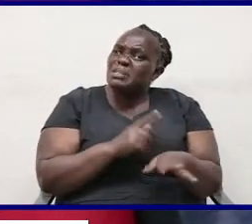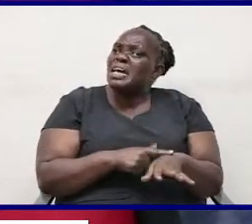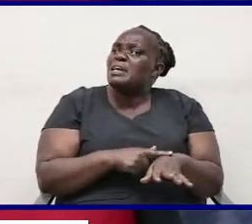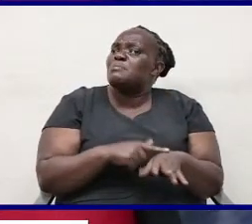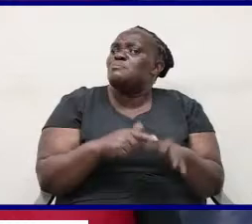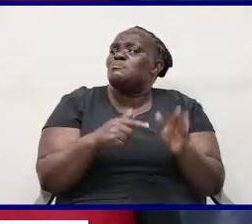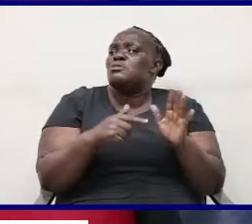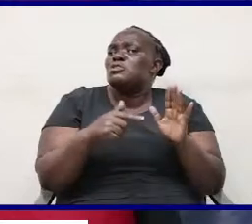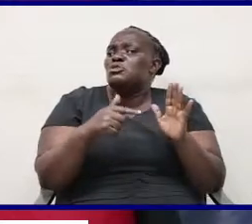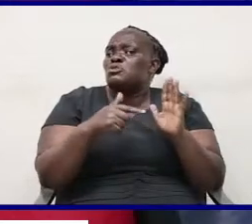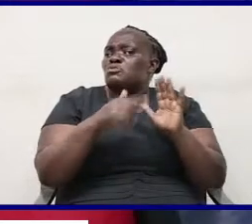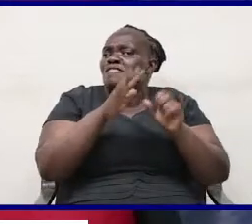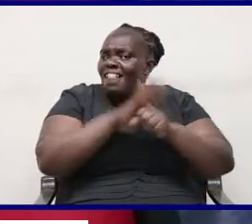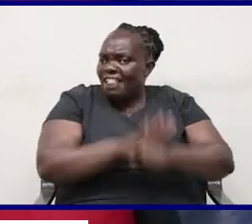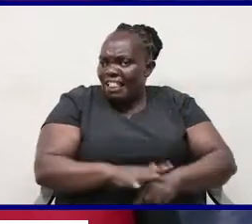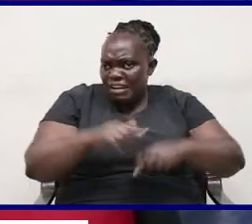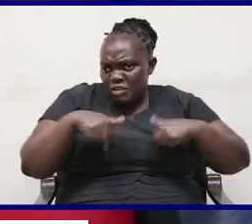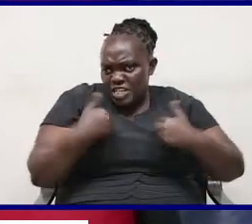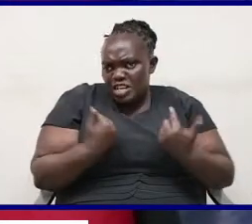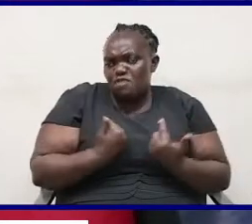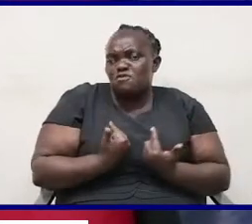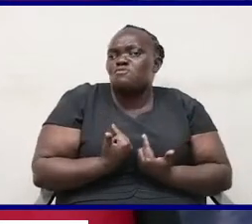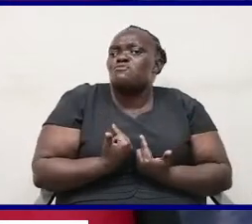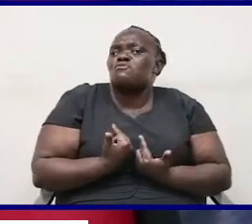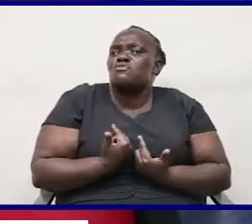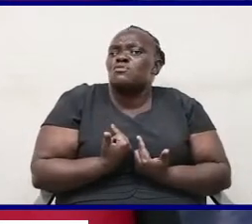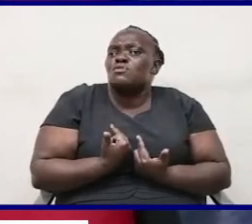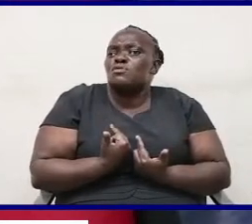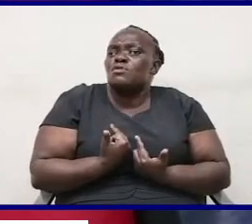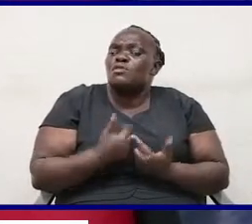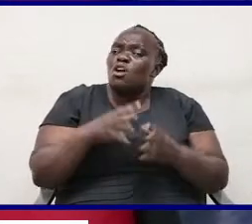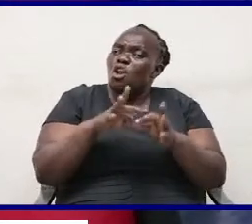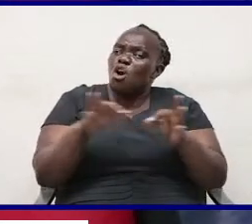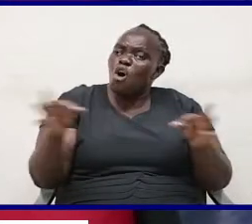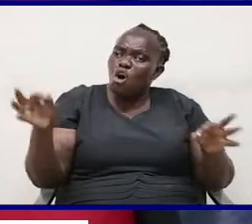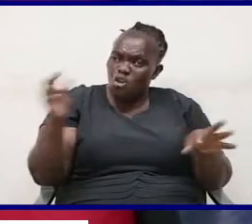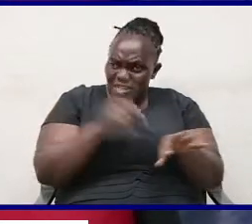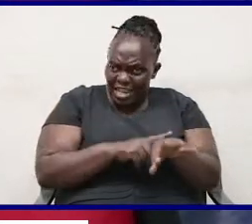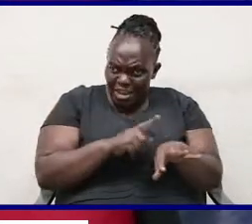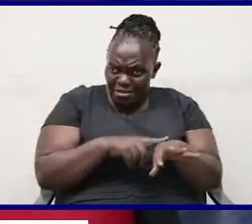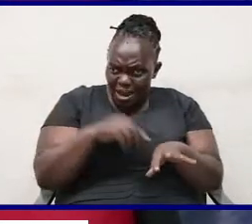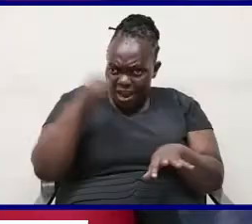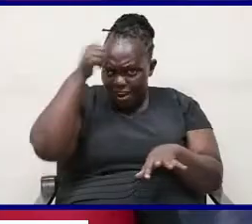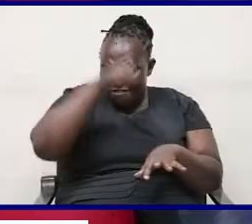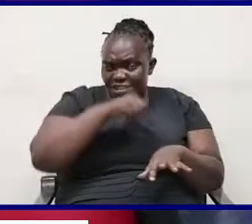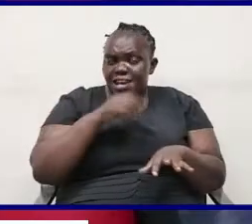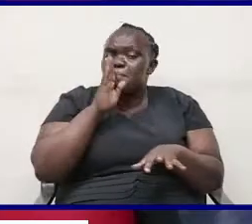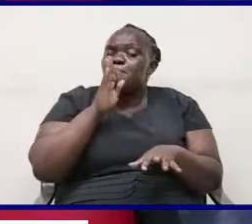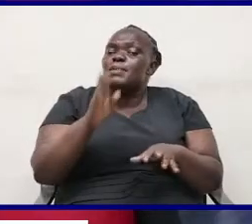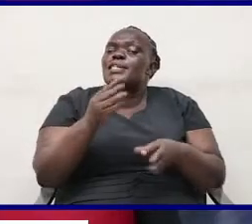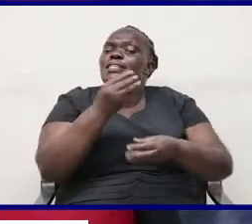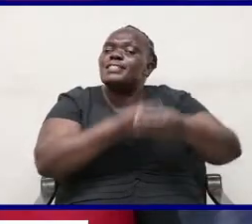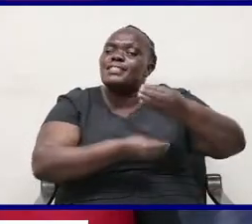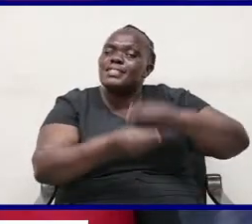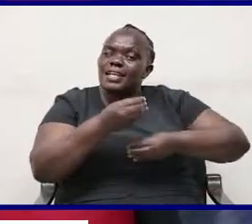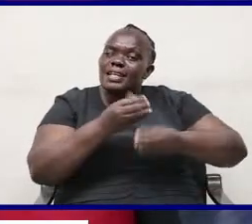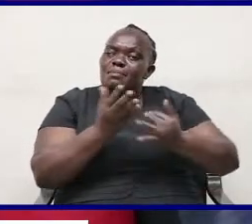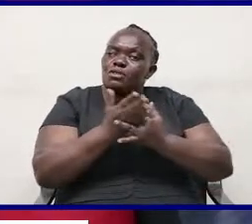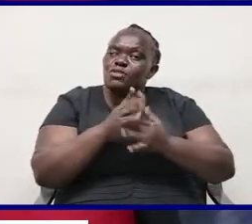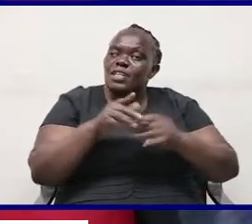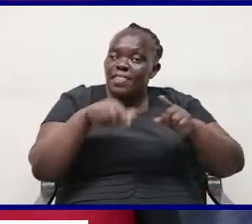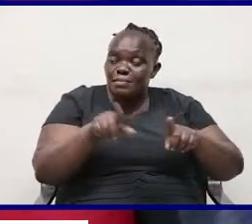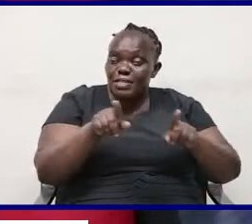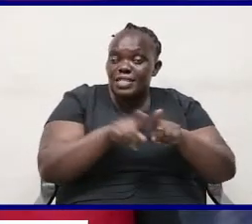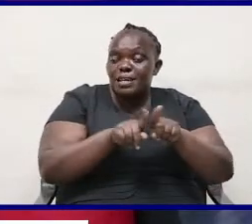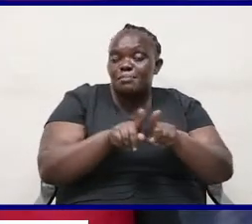shoot ourselves on the foot too hard. And for the longest, the Africans have been trading among